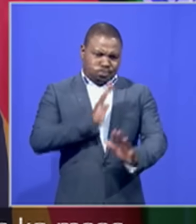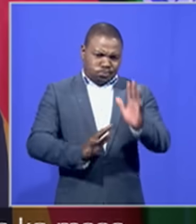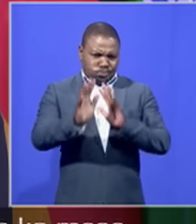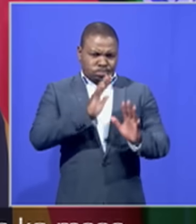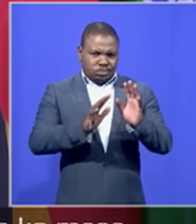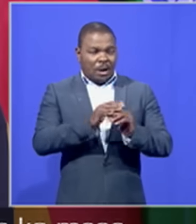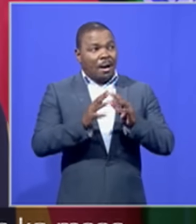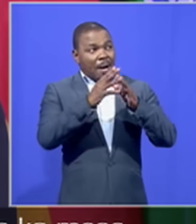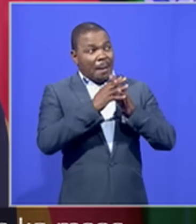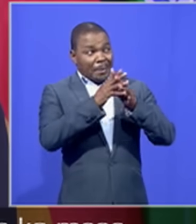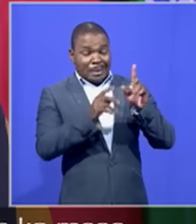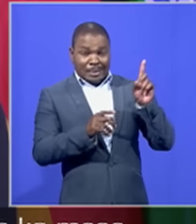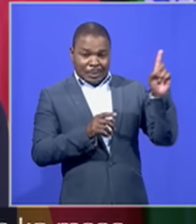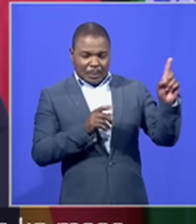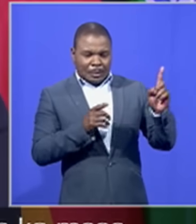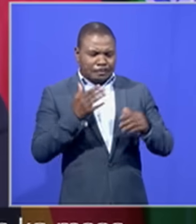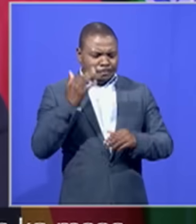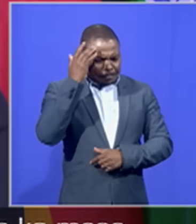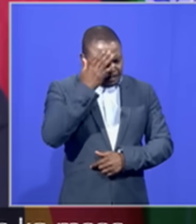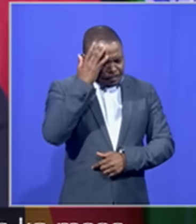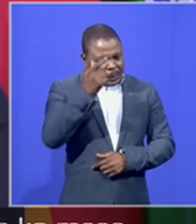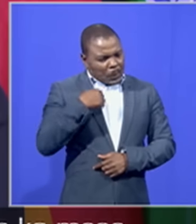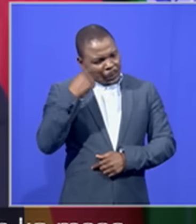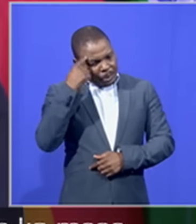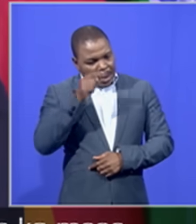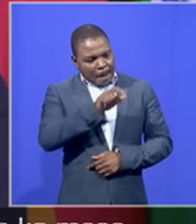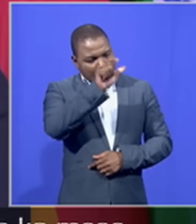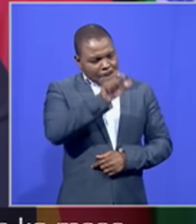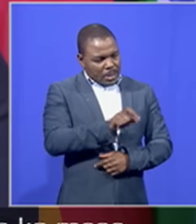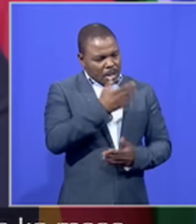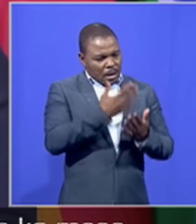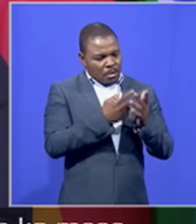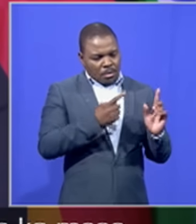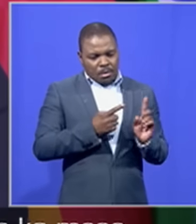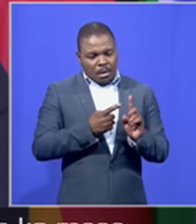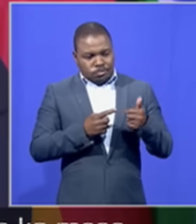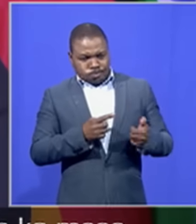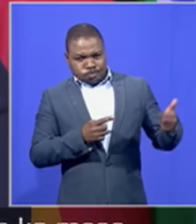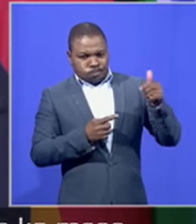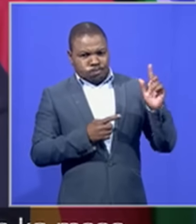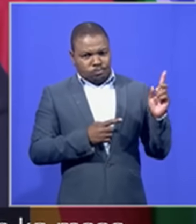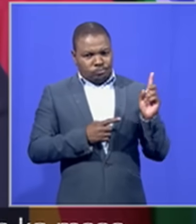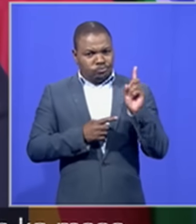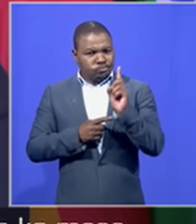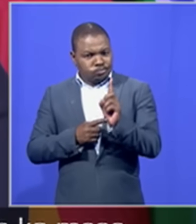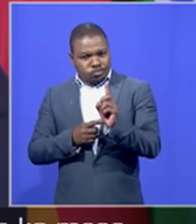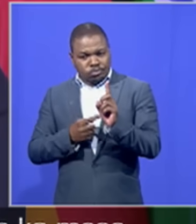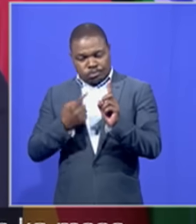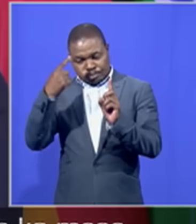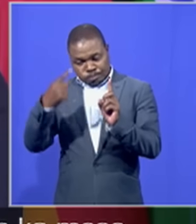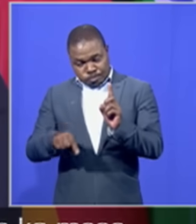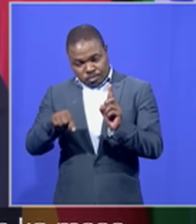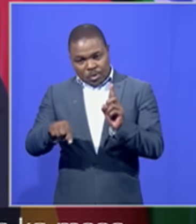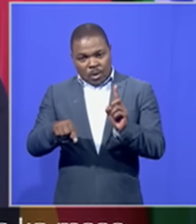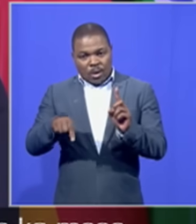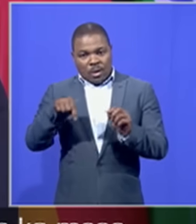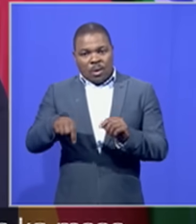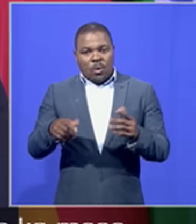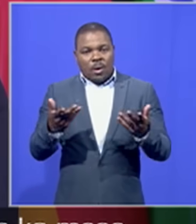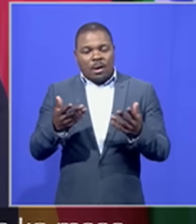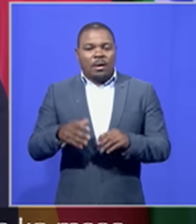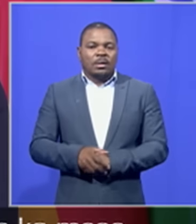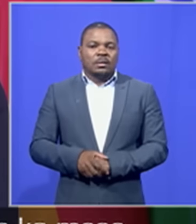puso ya Amerika e seka go ka romela mongwe wa batlhankela bagolo ba puso eo ka ko ntlo